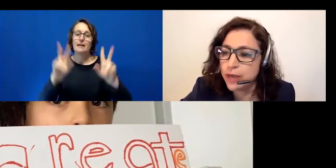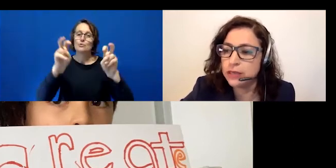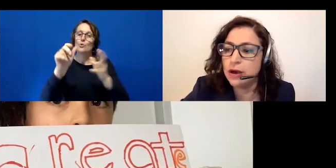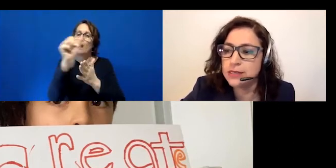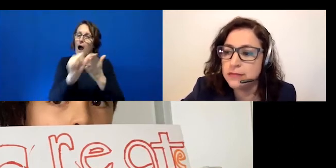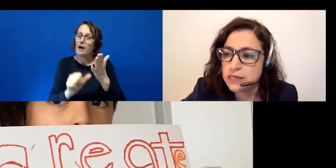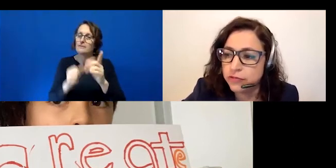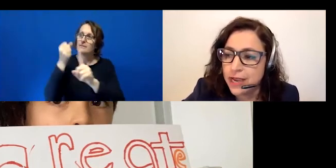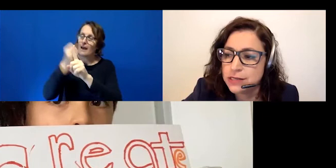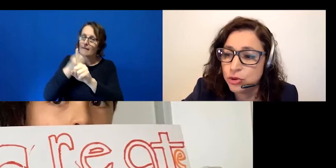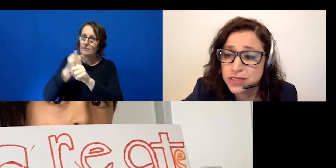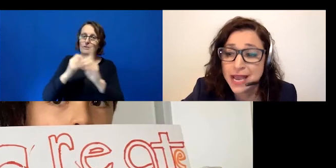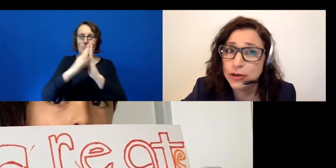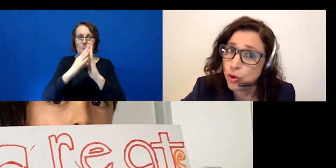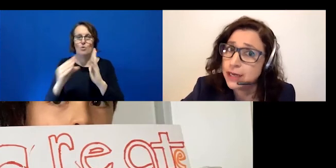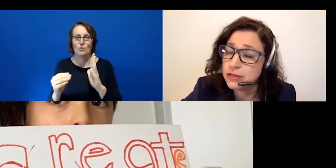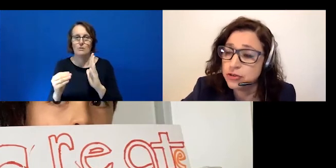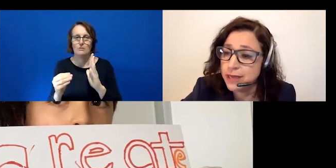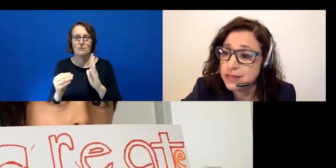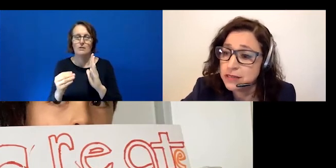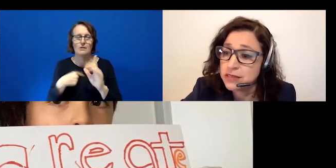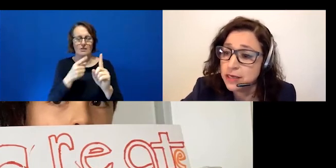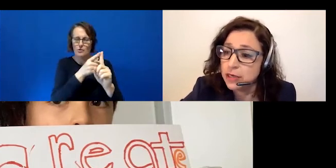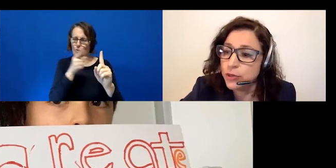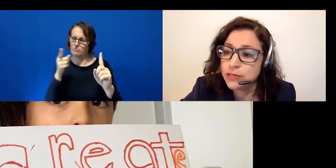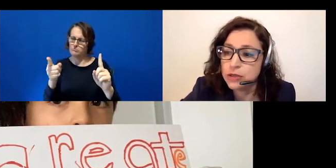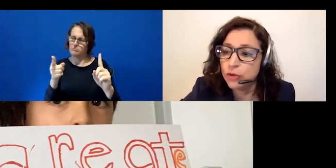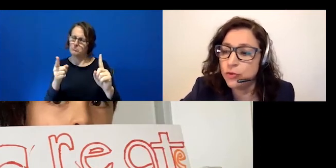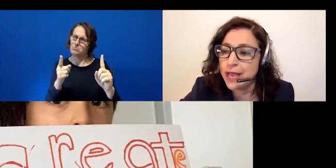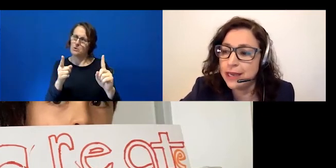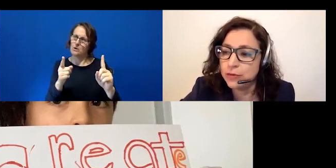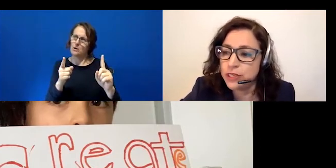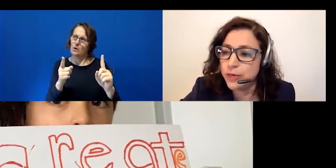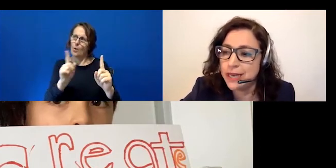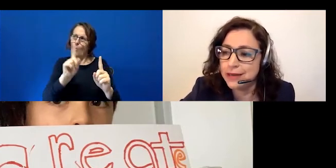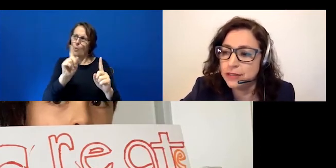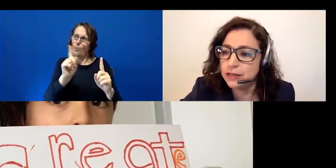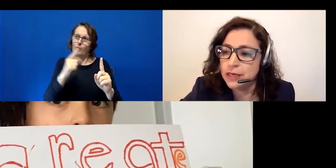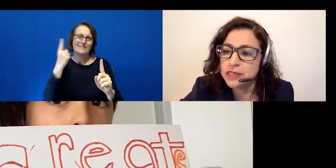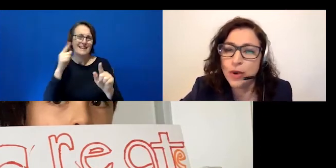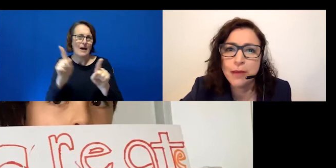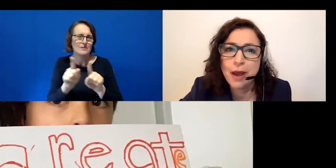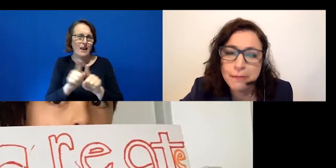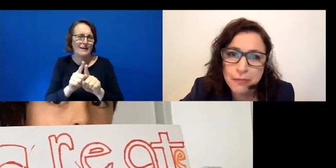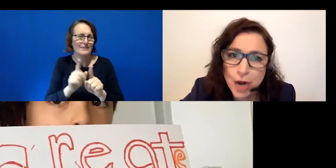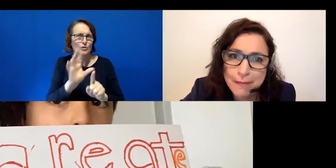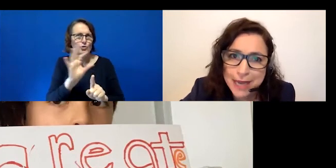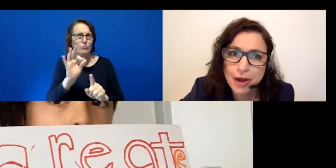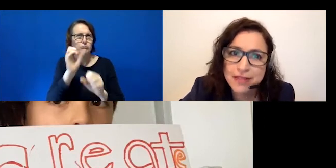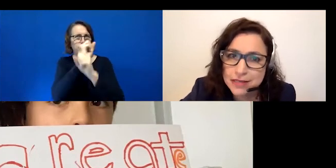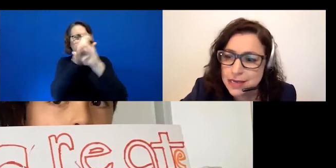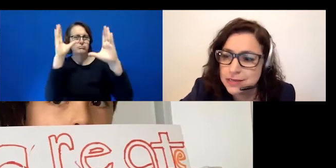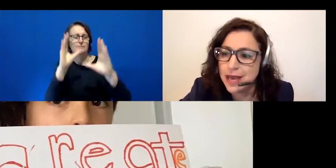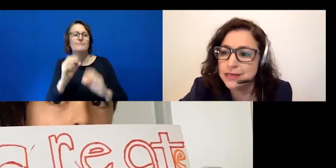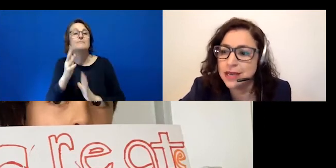also recognised that this phrase could sound quite instrumentalist, which was not the way in which we enacted it. So what I mean